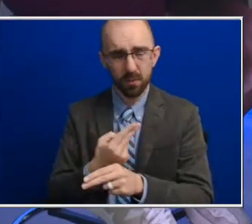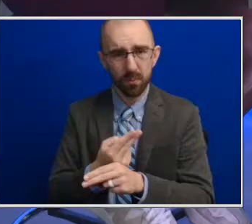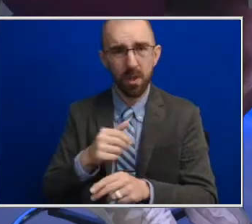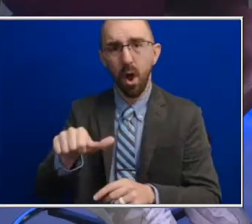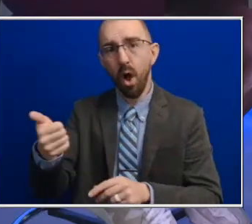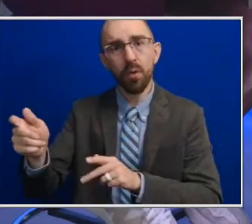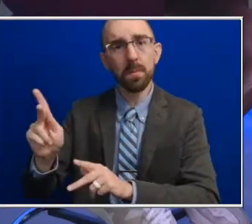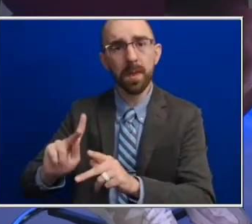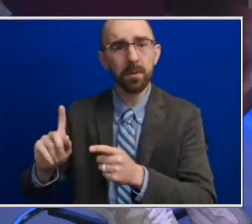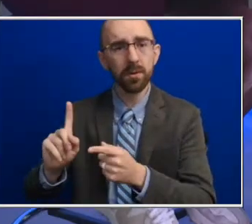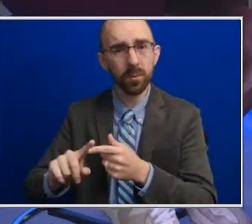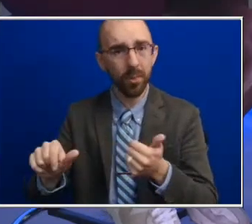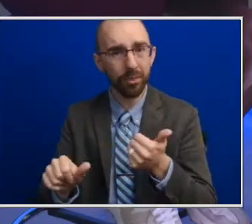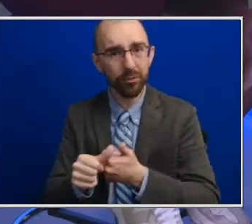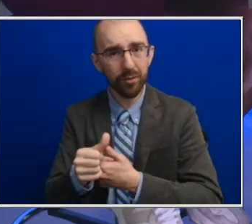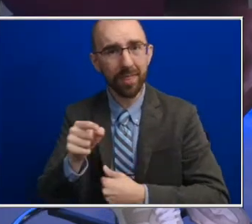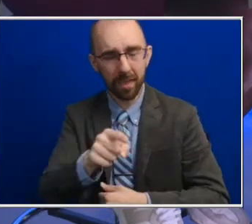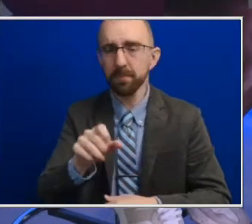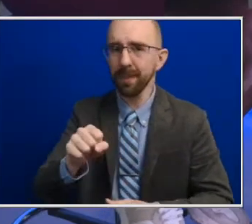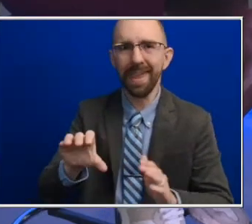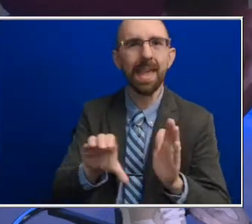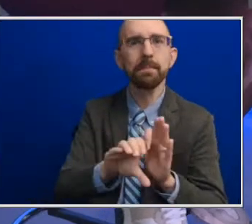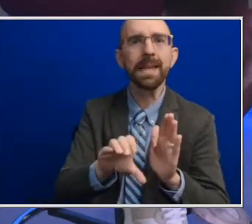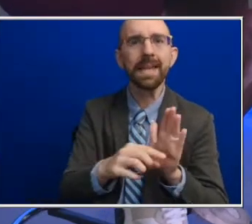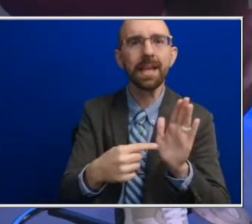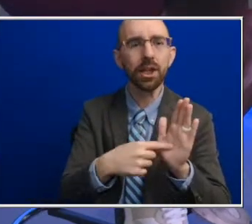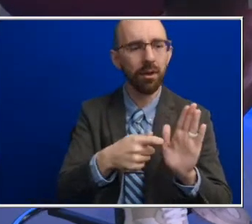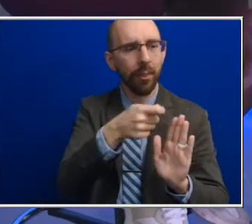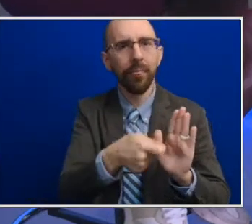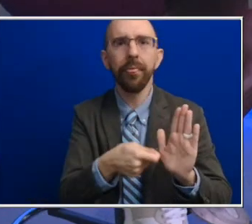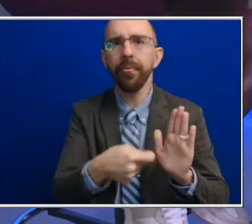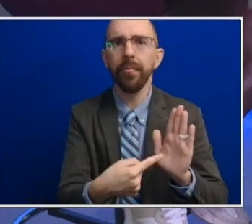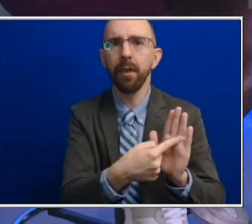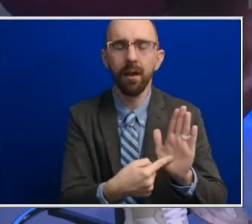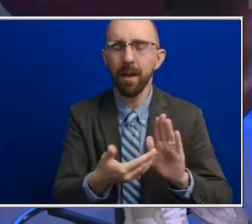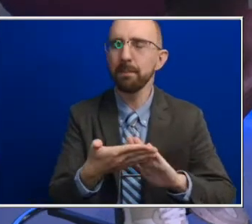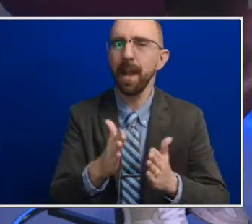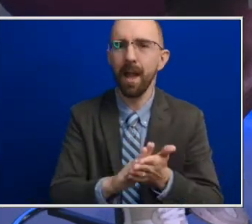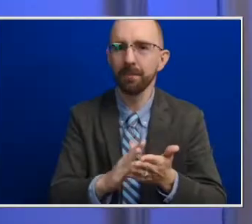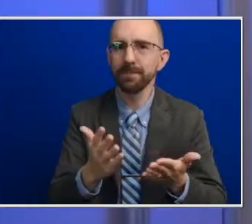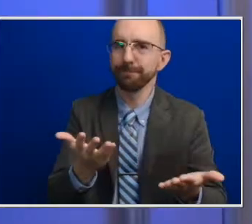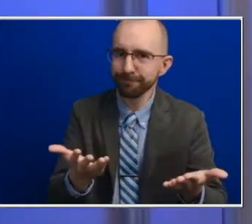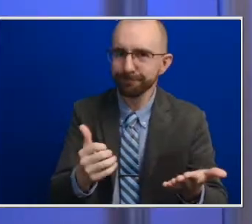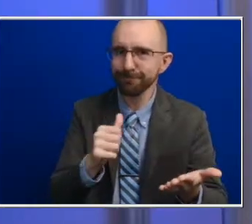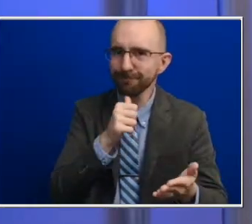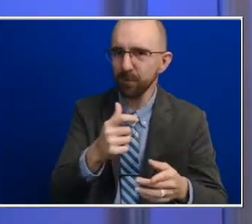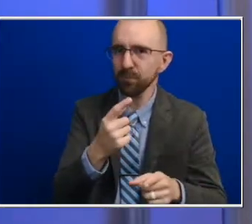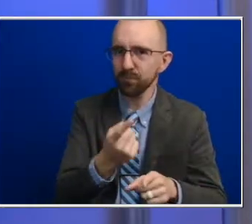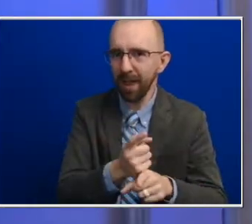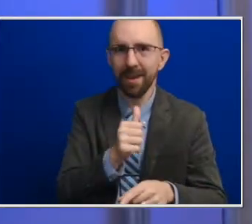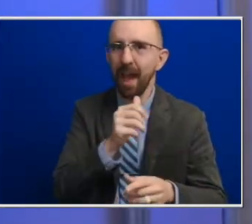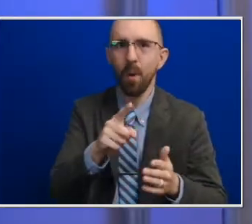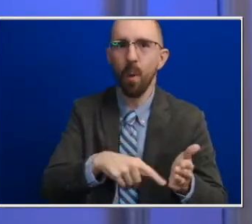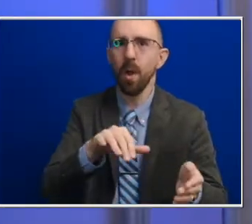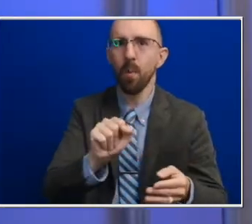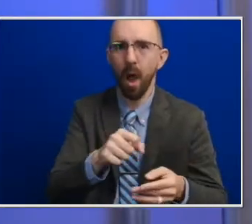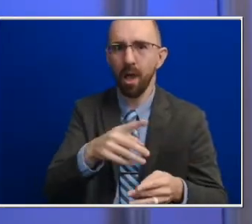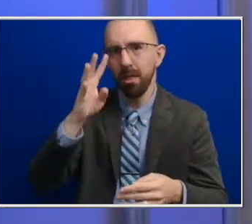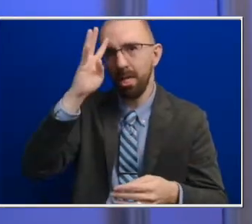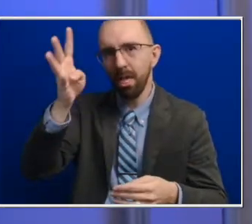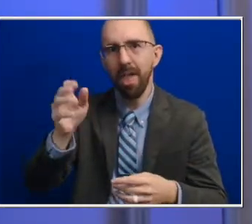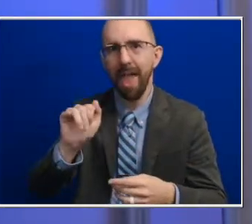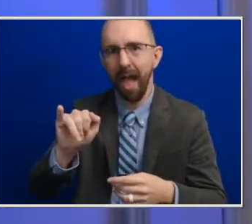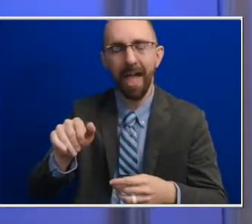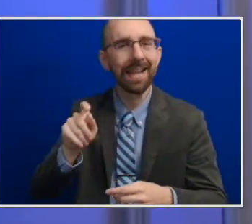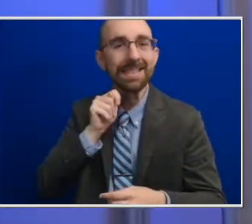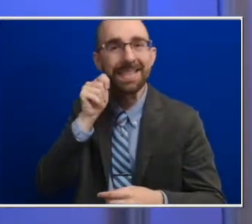can threaten take them? an image and change that image, and that image becomes something it never was. And teens threaten other teens